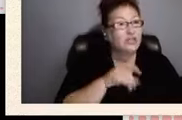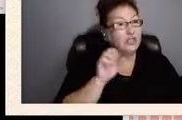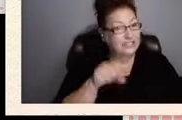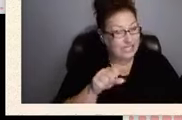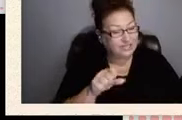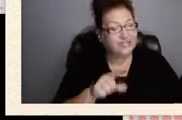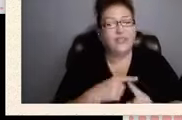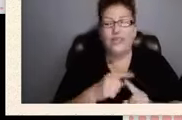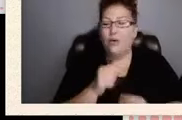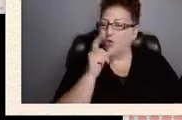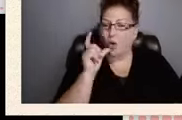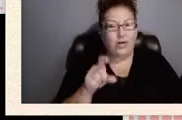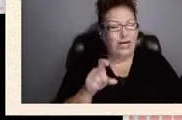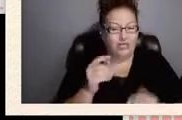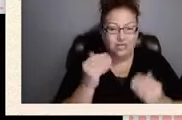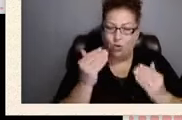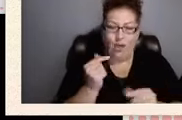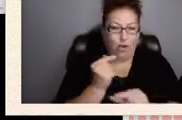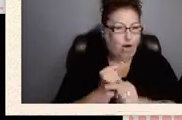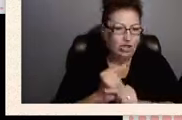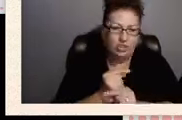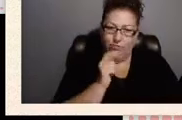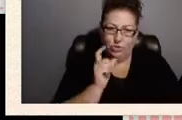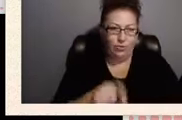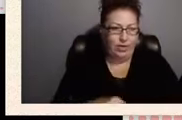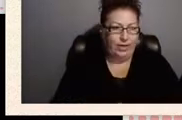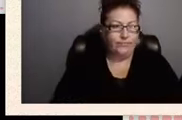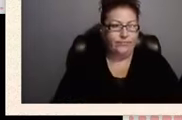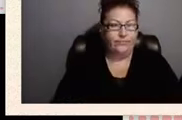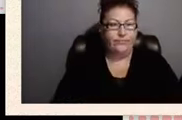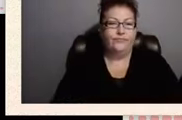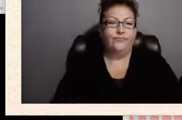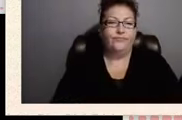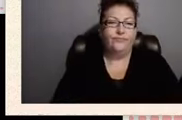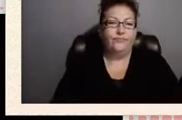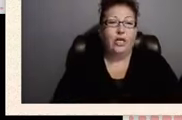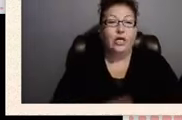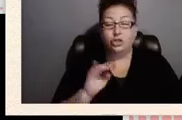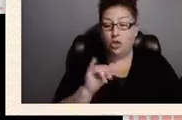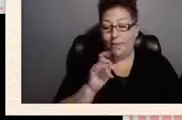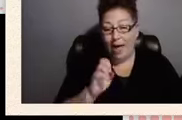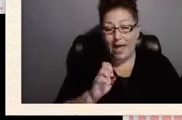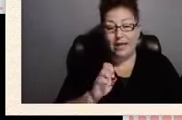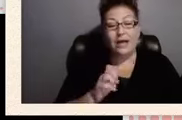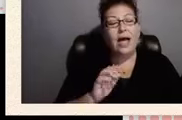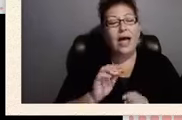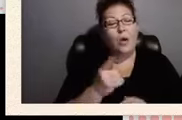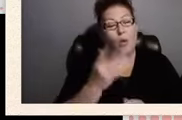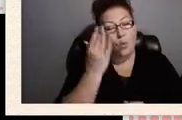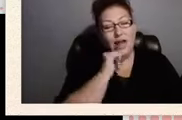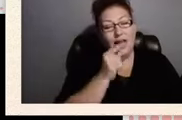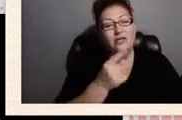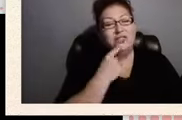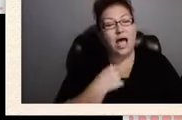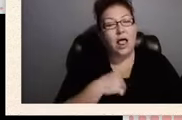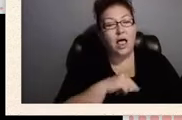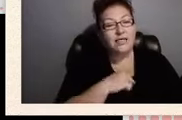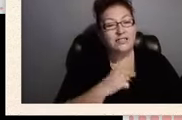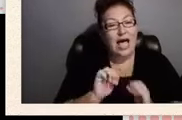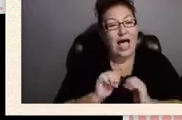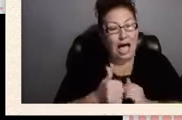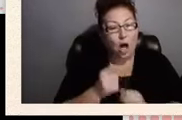need to pursue a guardianship. So Mike, how about you tell us about how you use supported decision